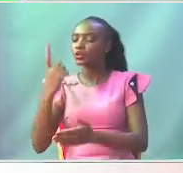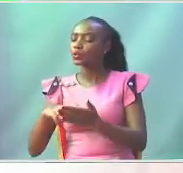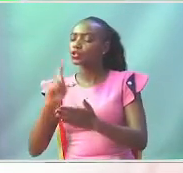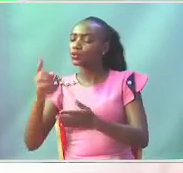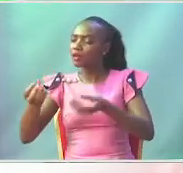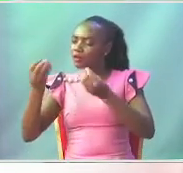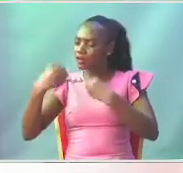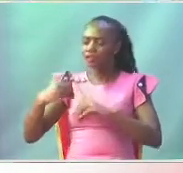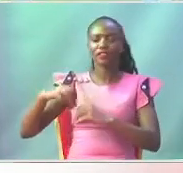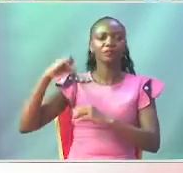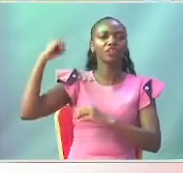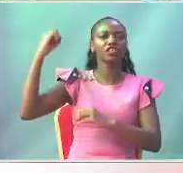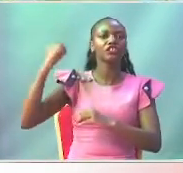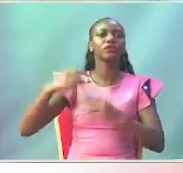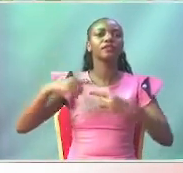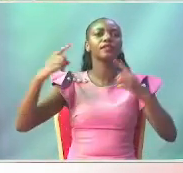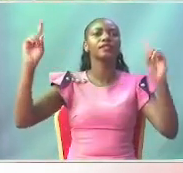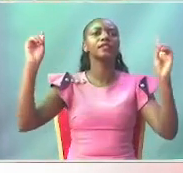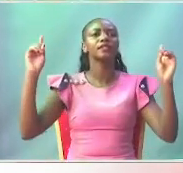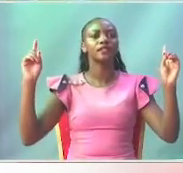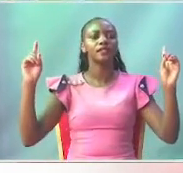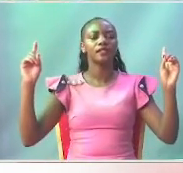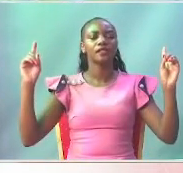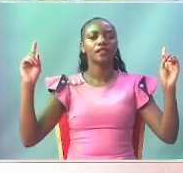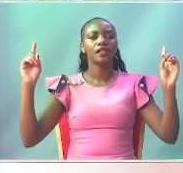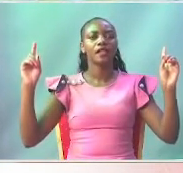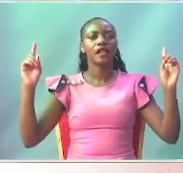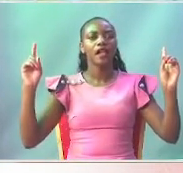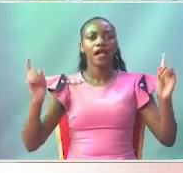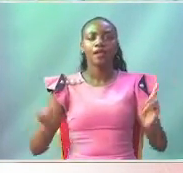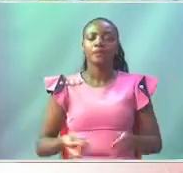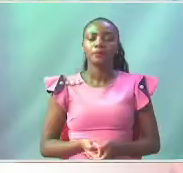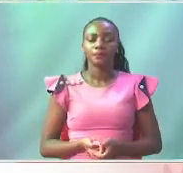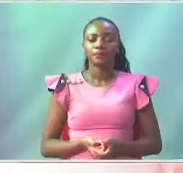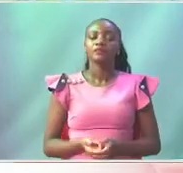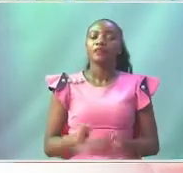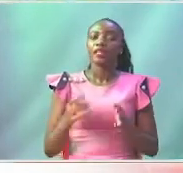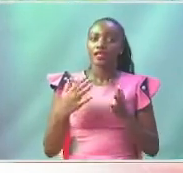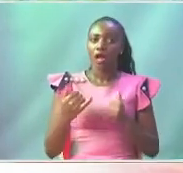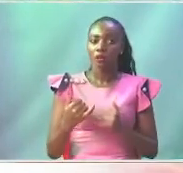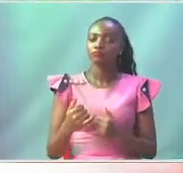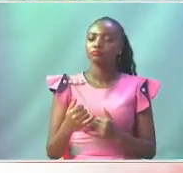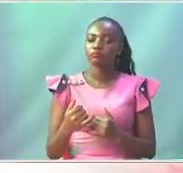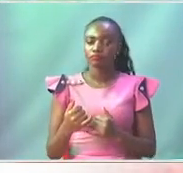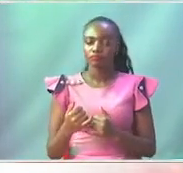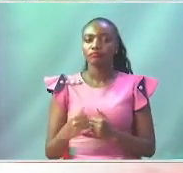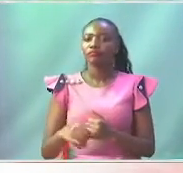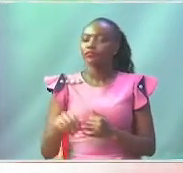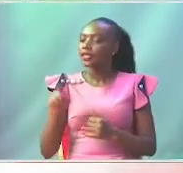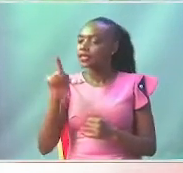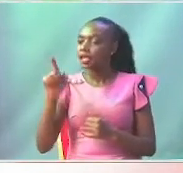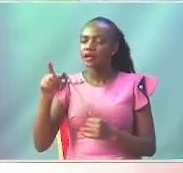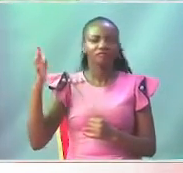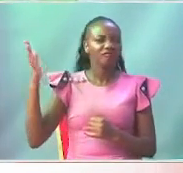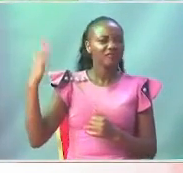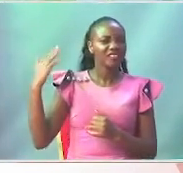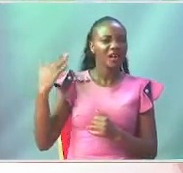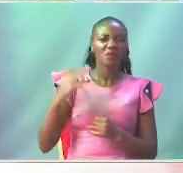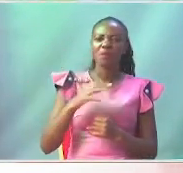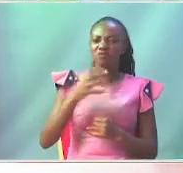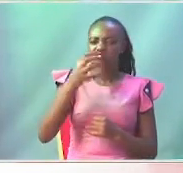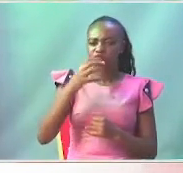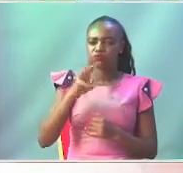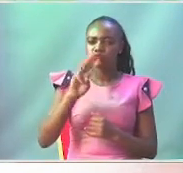us political mileage. Once considered a close ally of Deputy President William Ruto, Muturi has